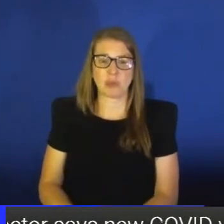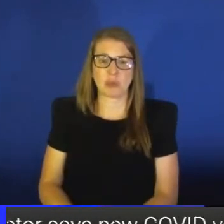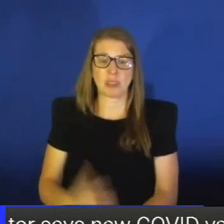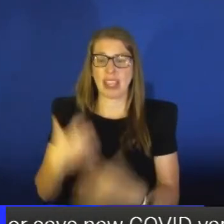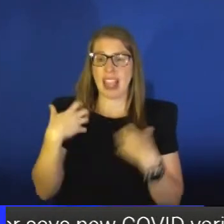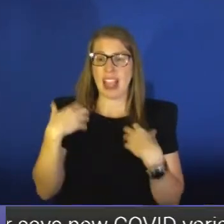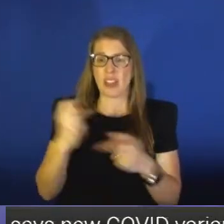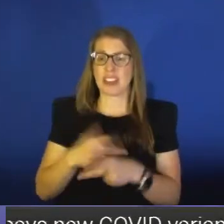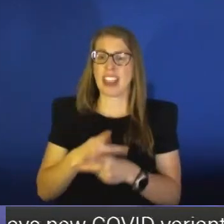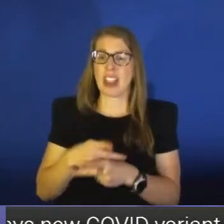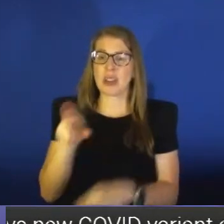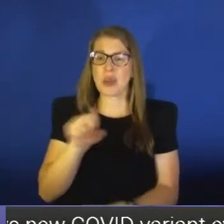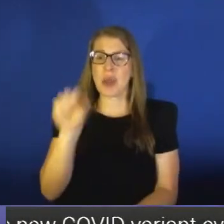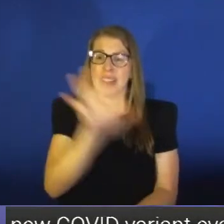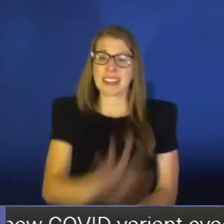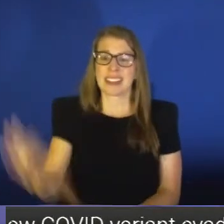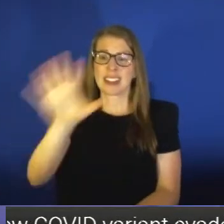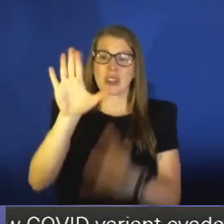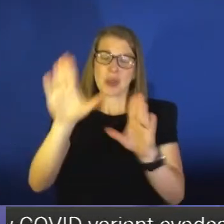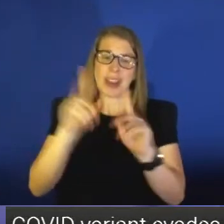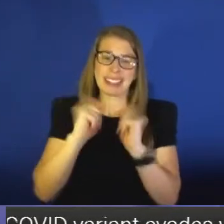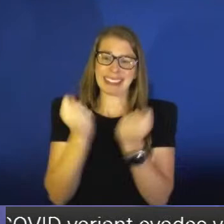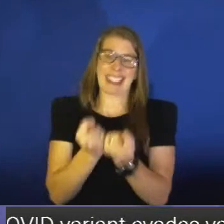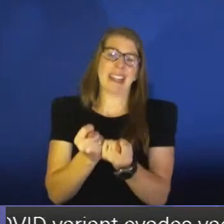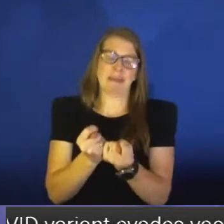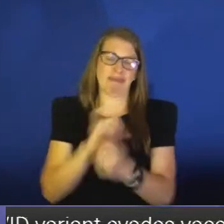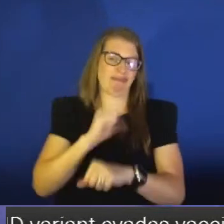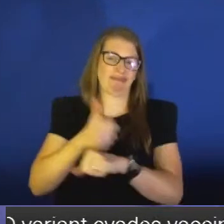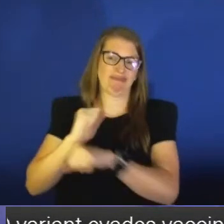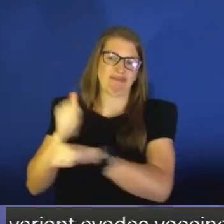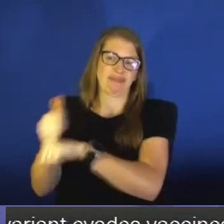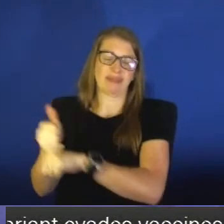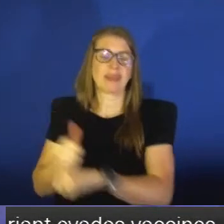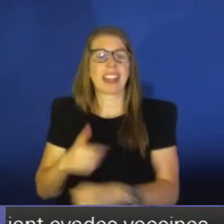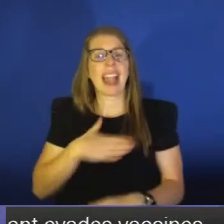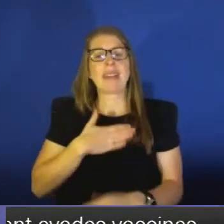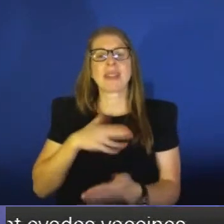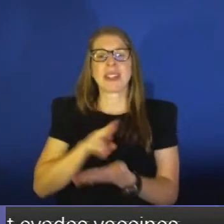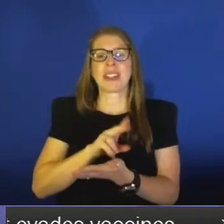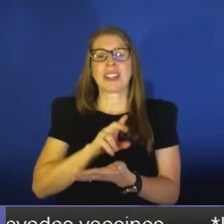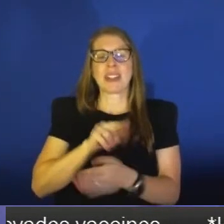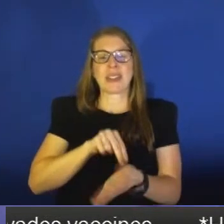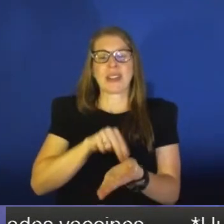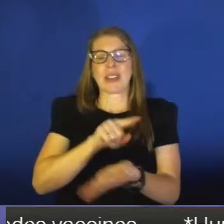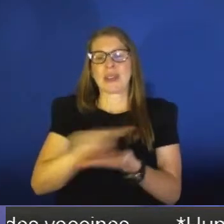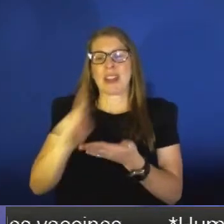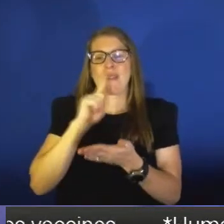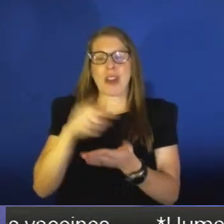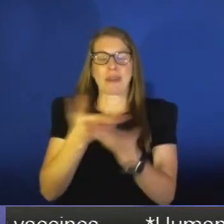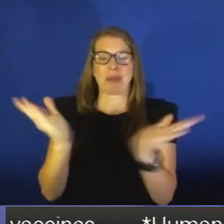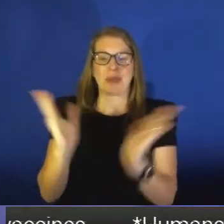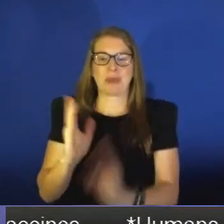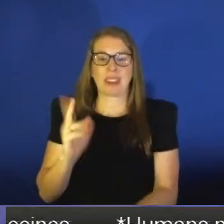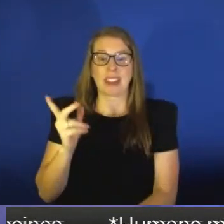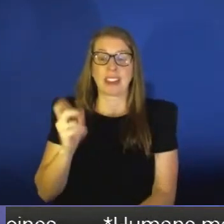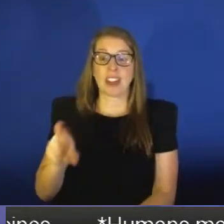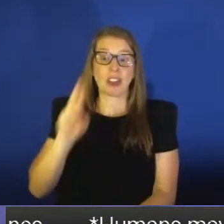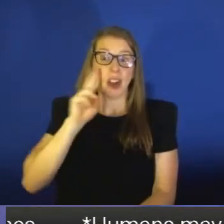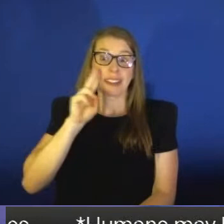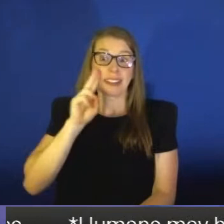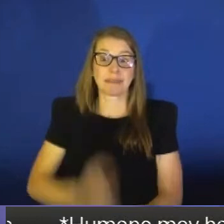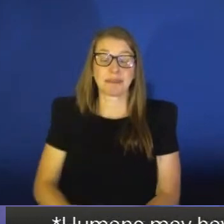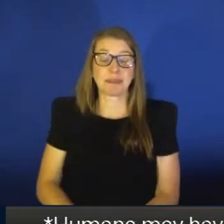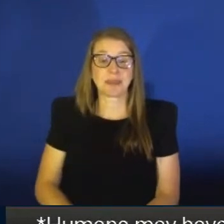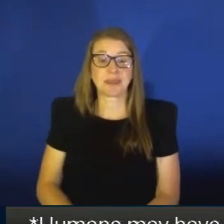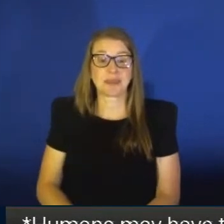our country. So happy Nurses Week to all nurses. Thank you both for being with us today. We appreciate you very much. Dr. Hawkinson. Yeah. I